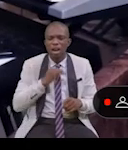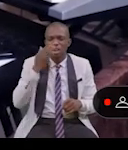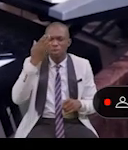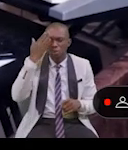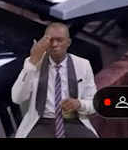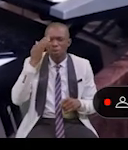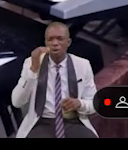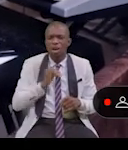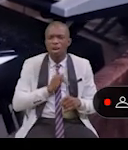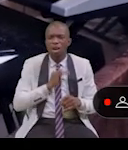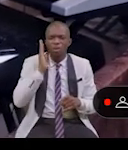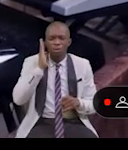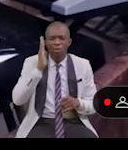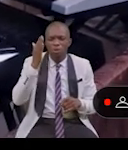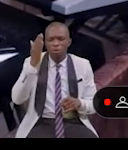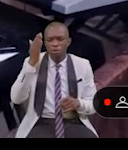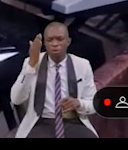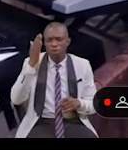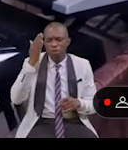I shall be